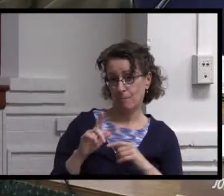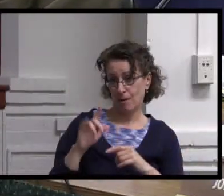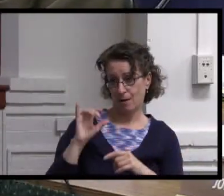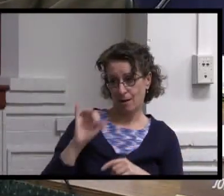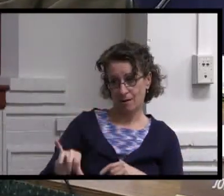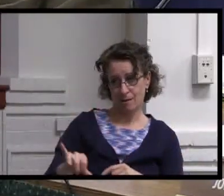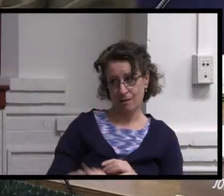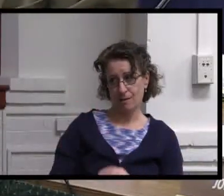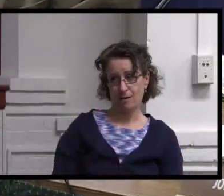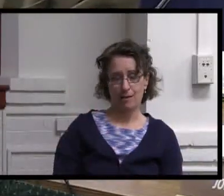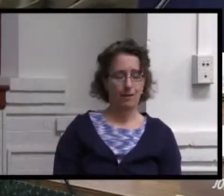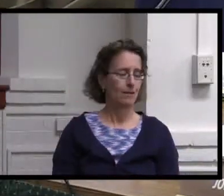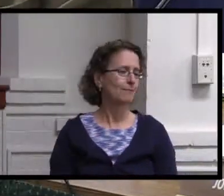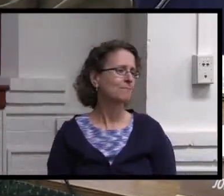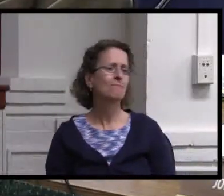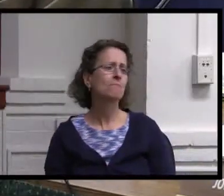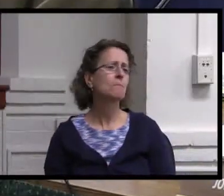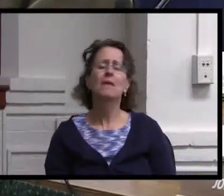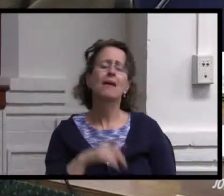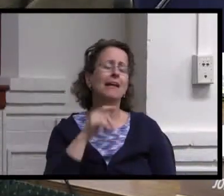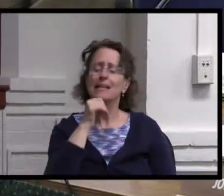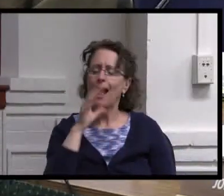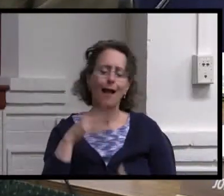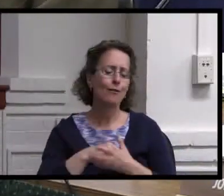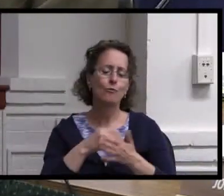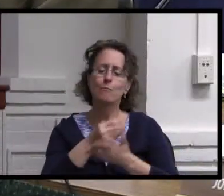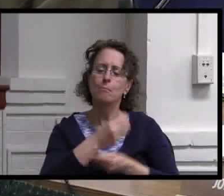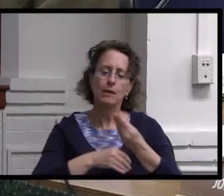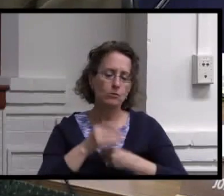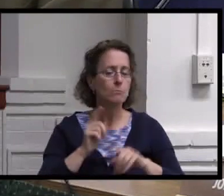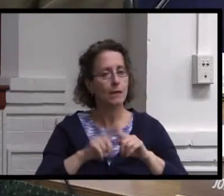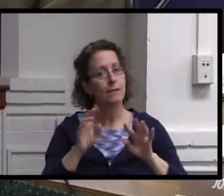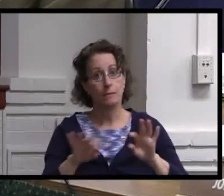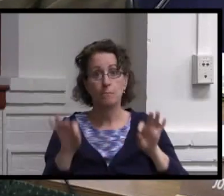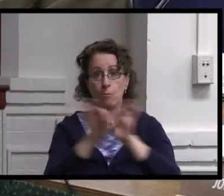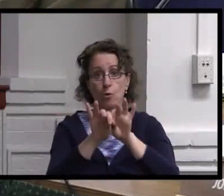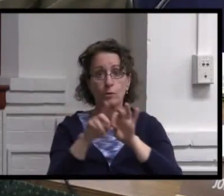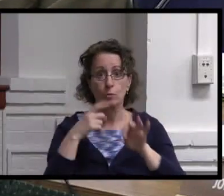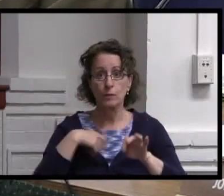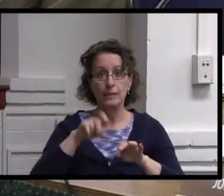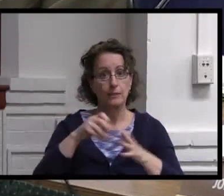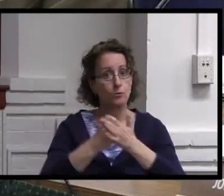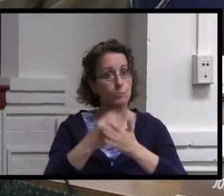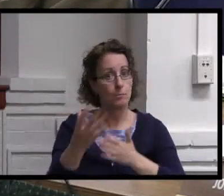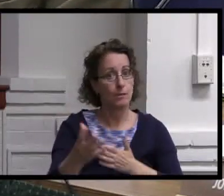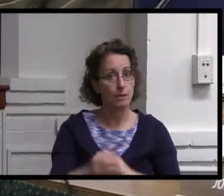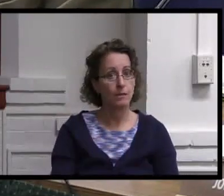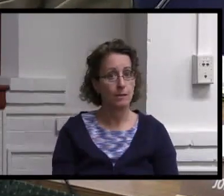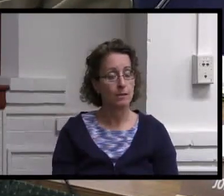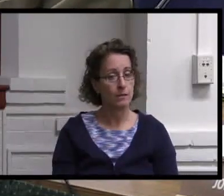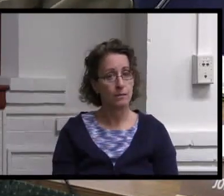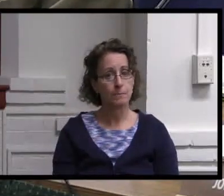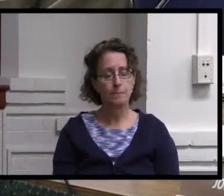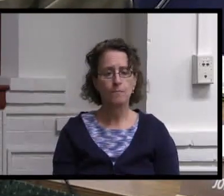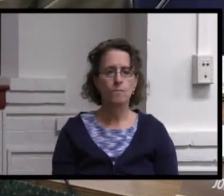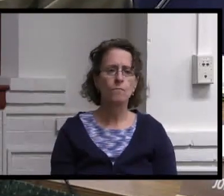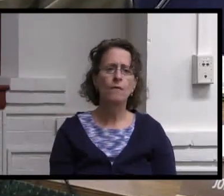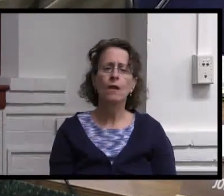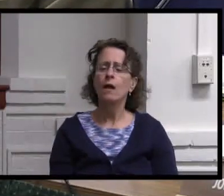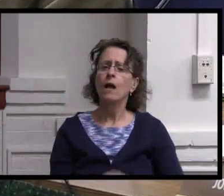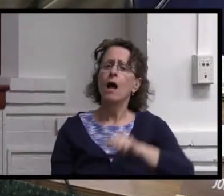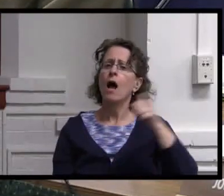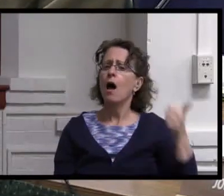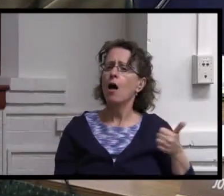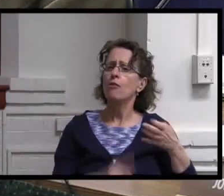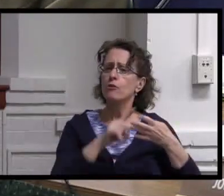Just kidding. So that's not a budgeted expense, Steve, but it is a needed expense. Yes. The other four items represent things that have been foreseen but